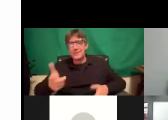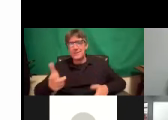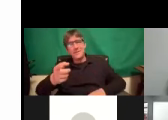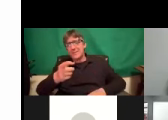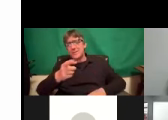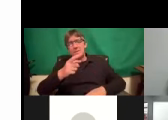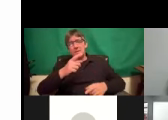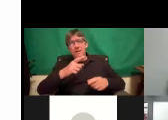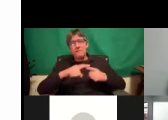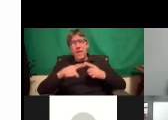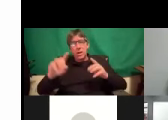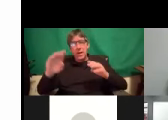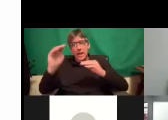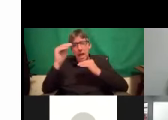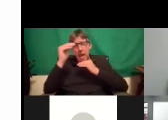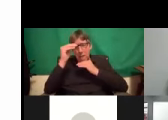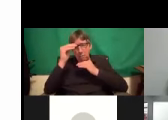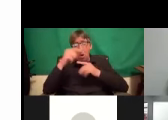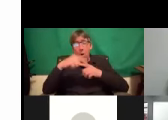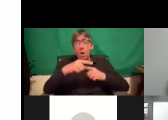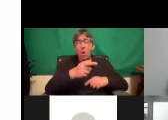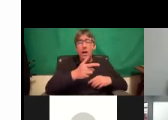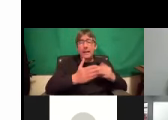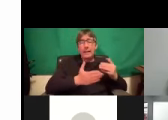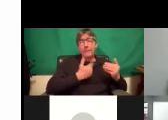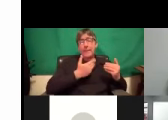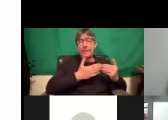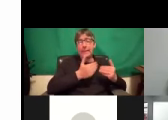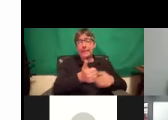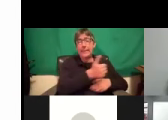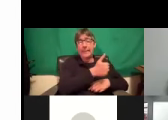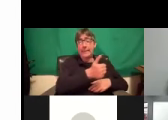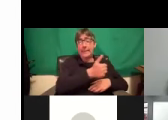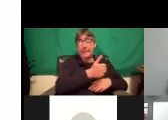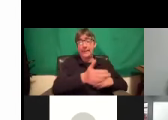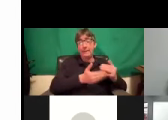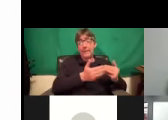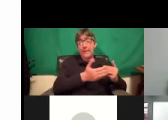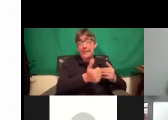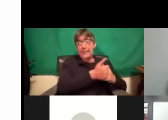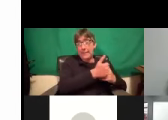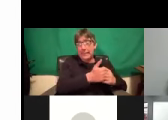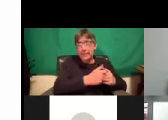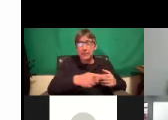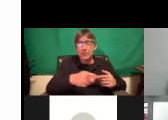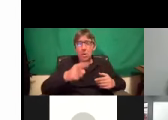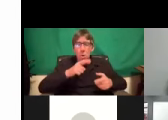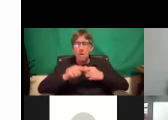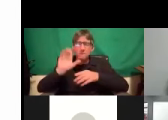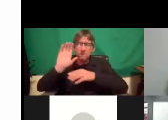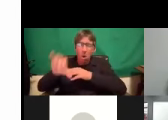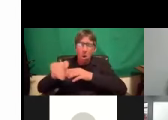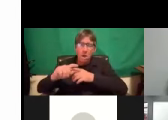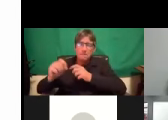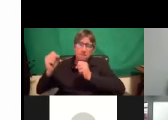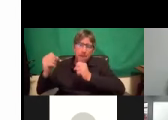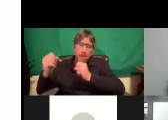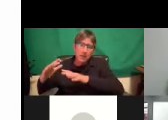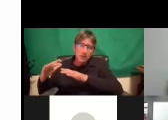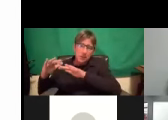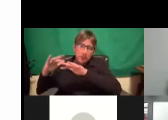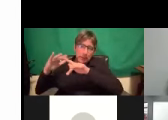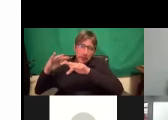less convenient and you're forcing cars on the road. So this is really in direct contradiction to